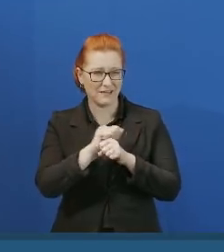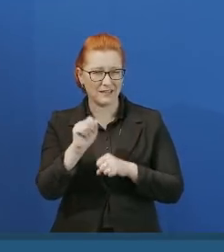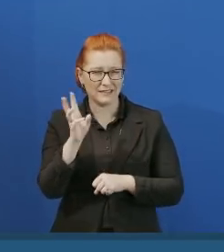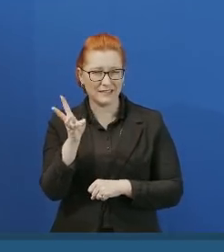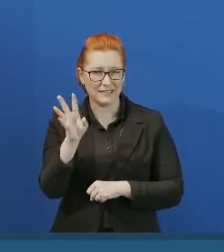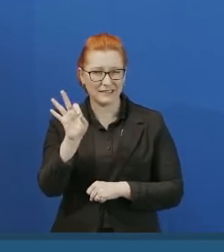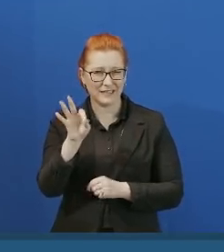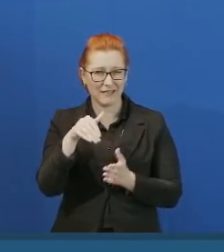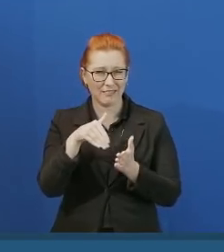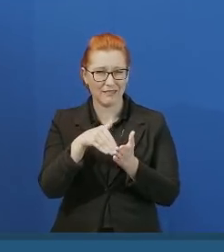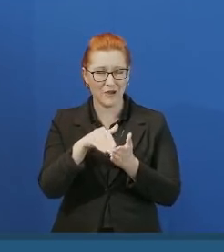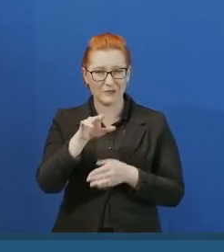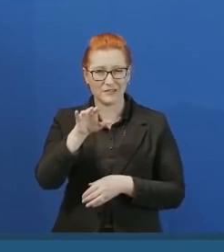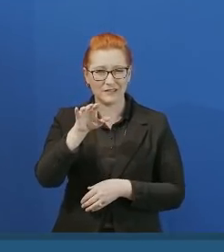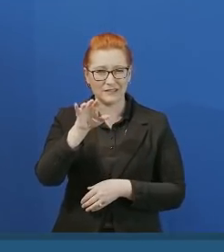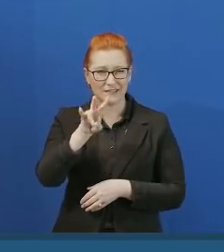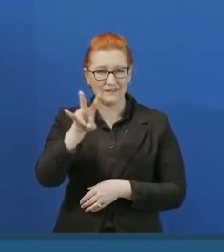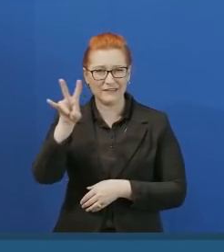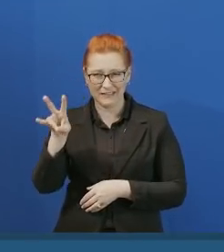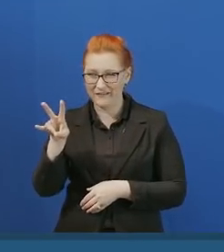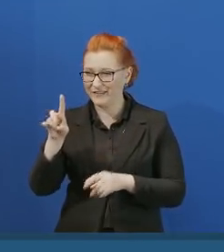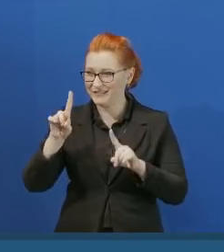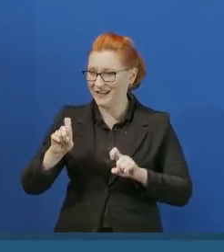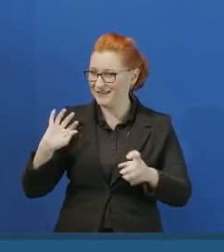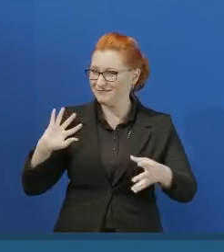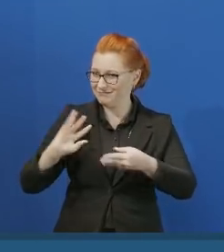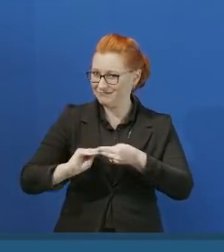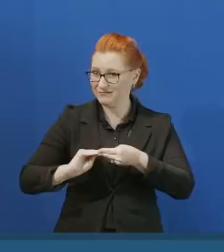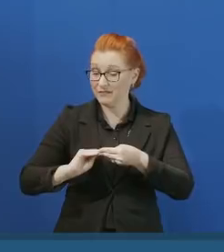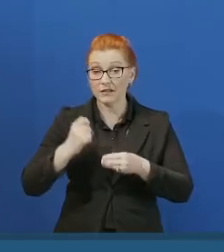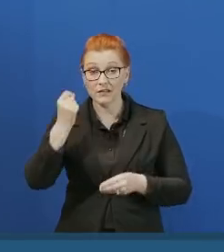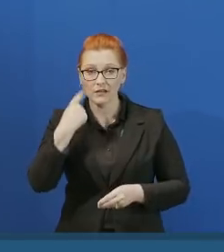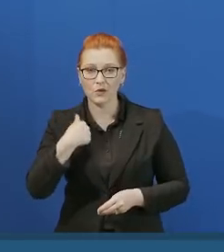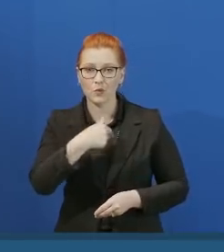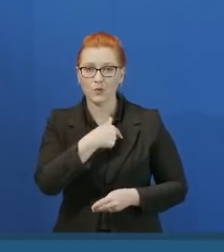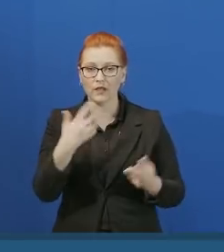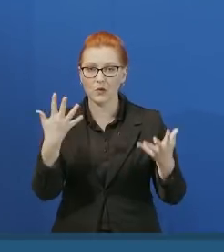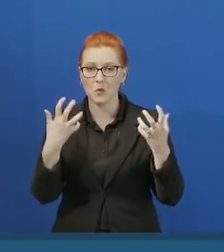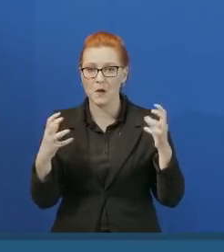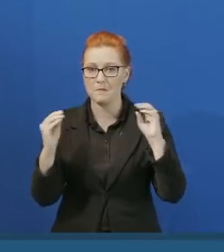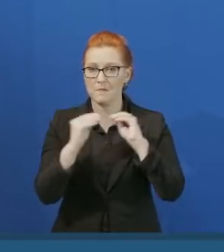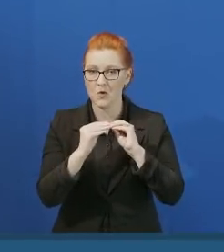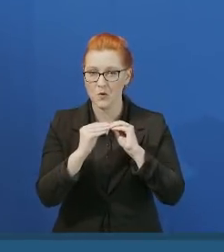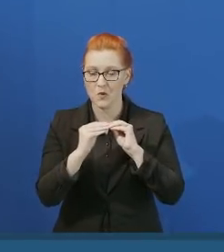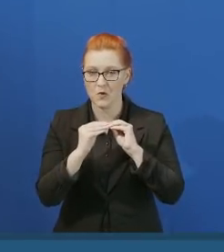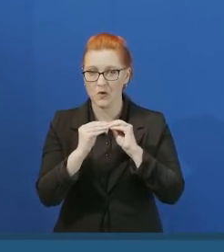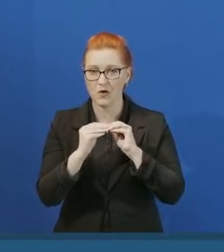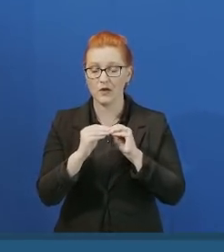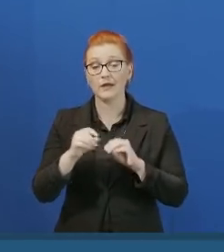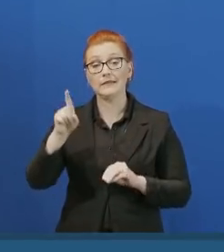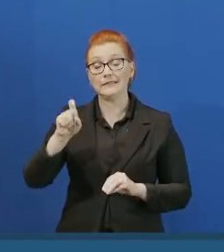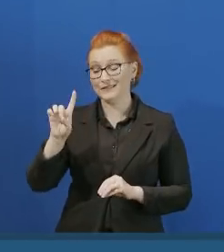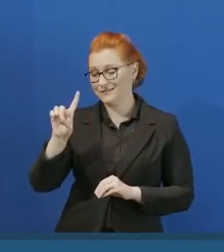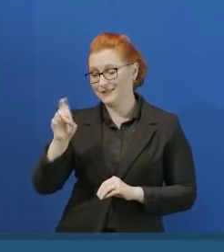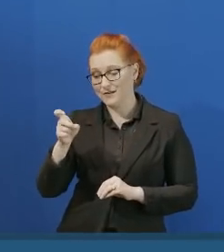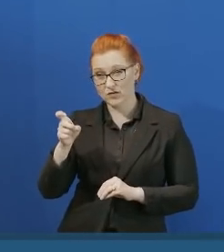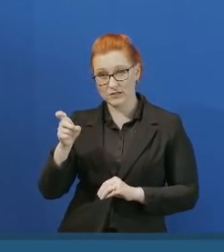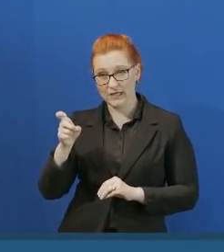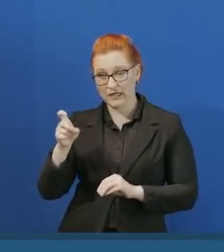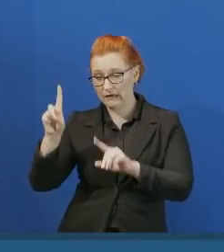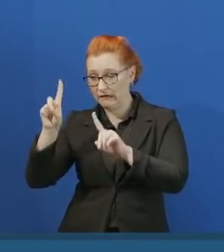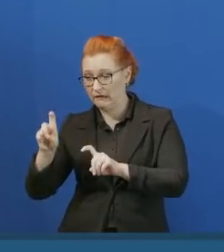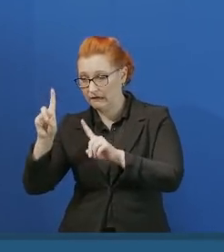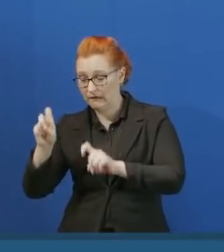69,077 we reported today. We need more testing. We need diagnostic testing and antibody